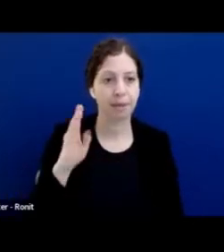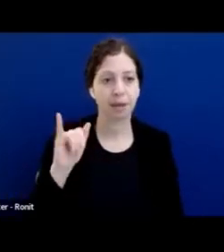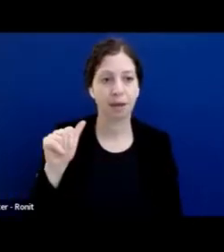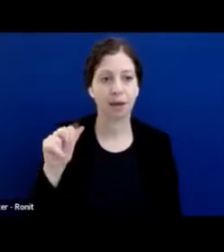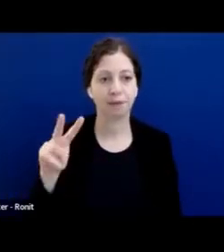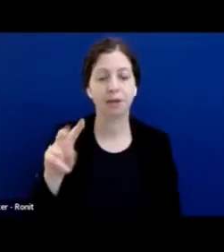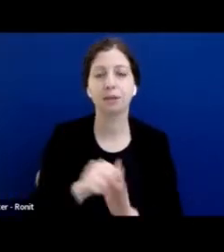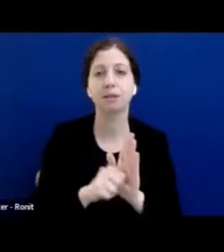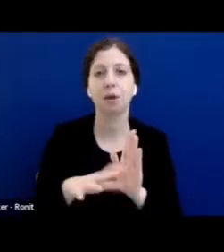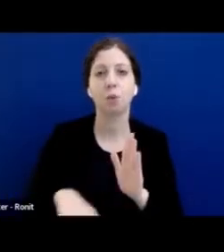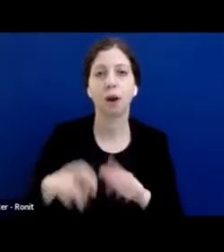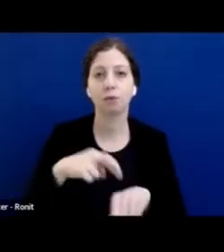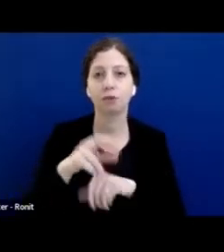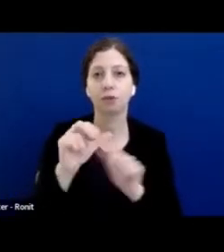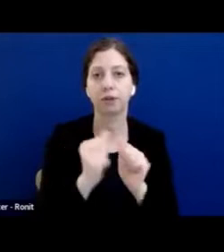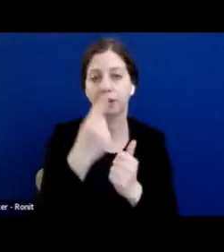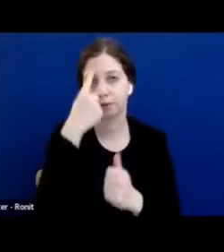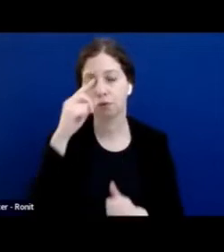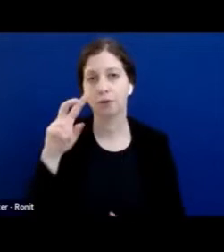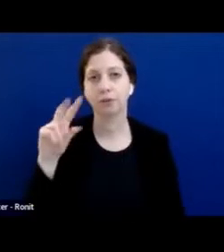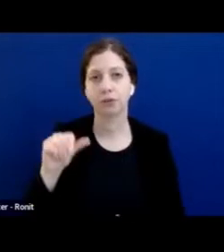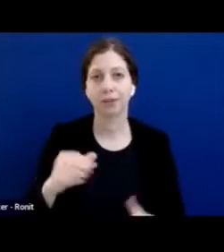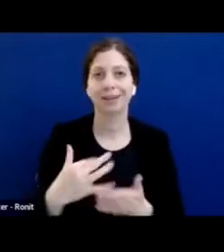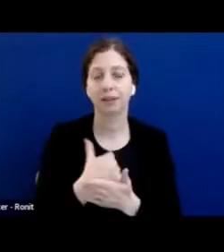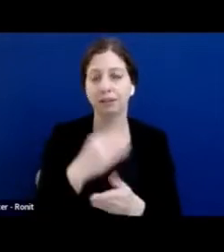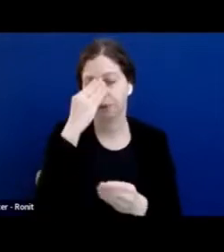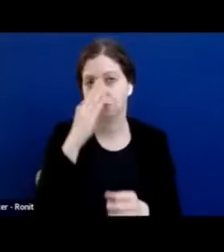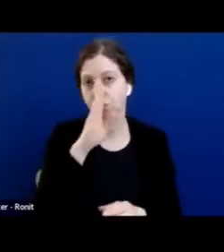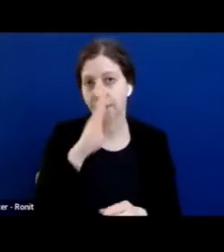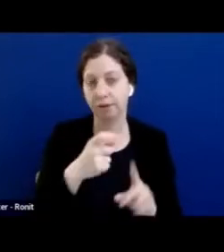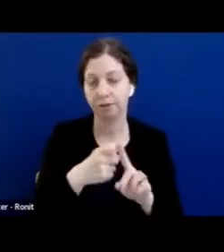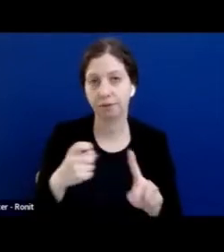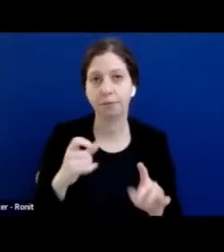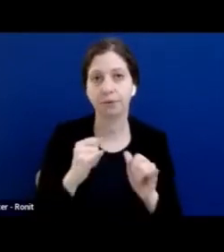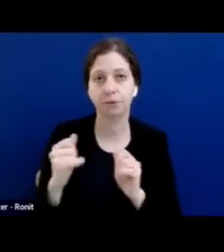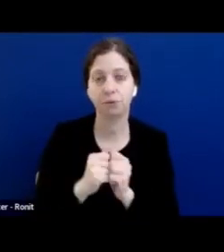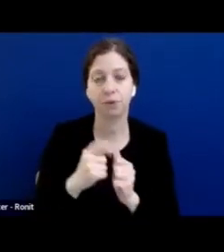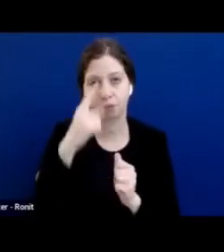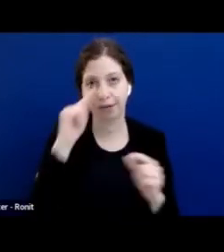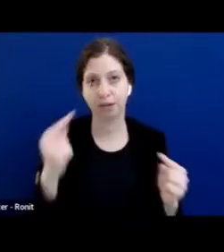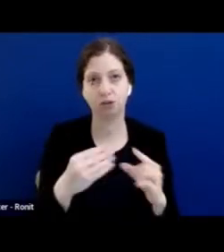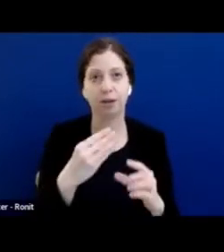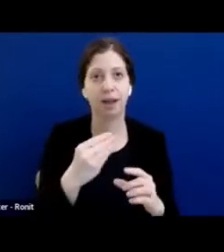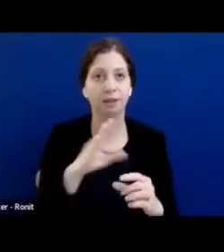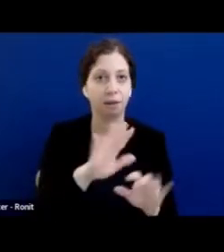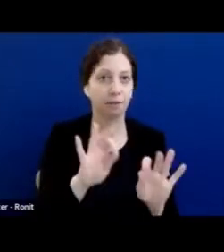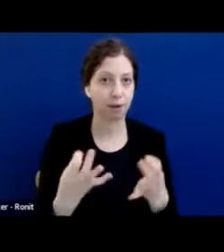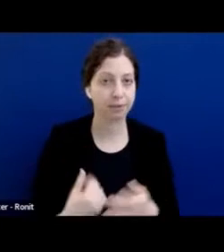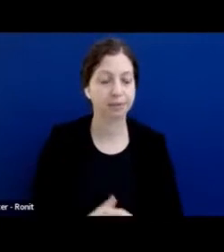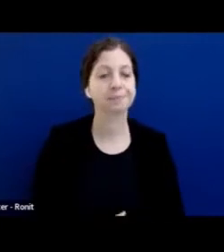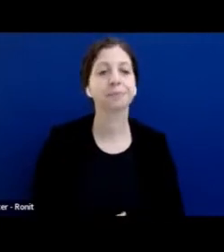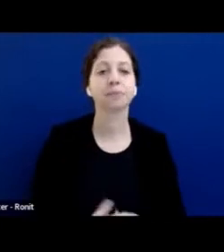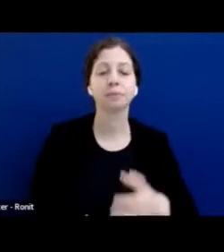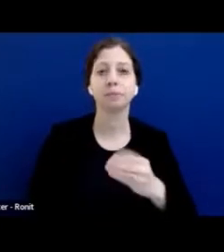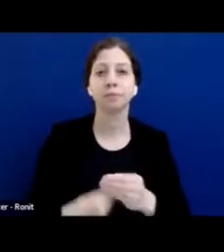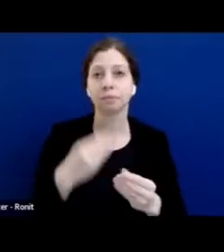and referral agency for Virginia, collects information directly from individuals with brain injury and their families. Adding information from